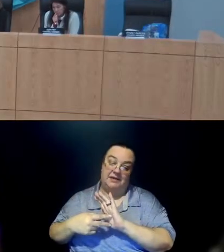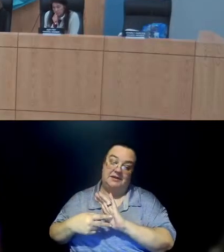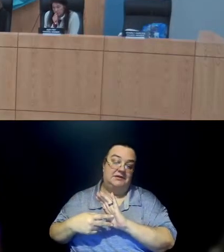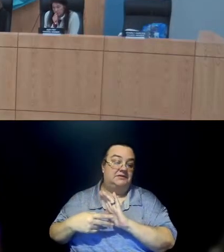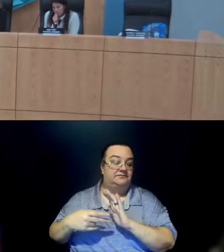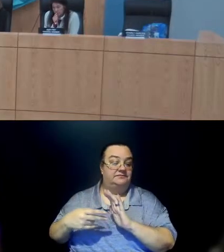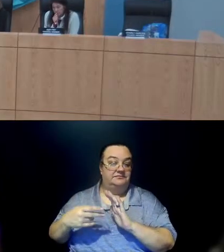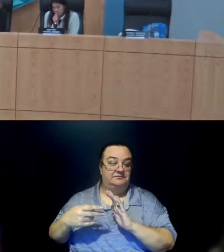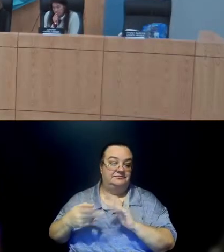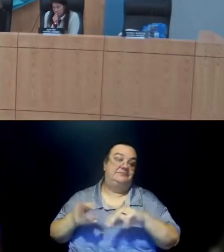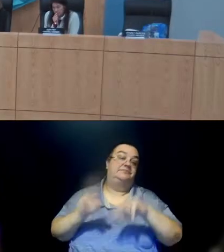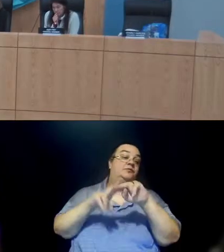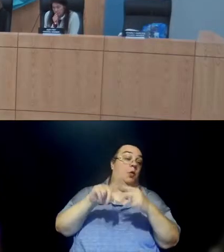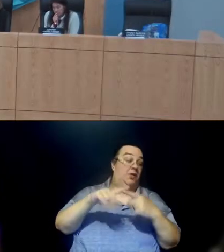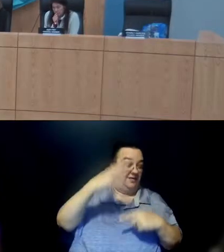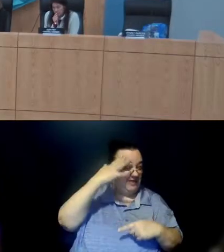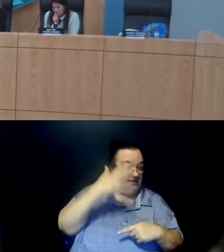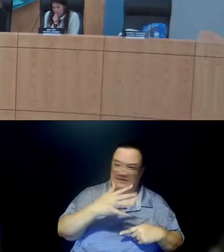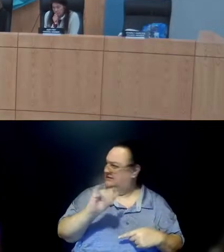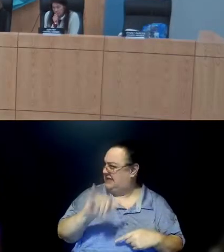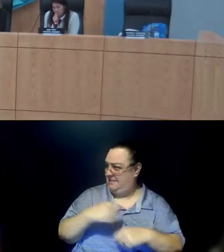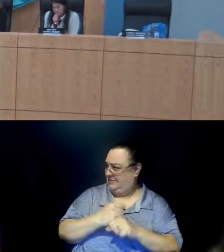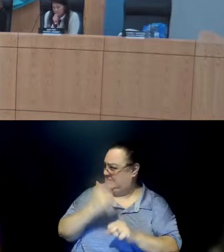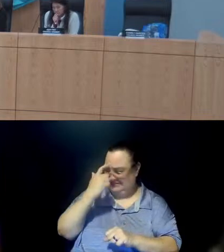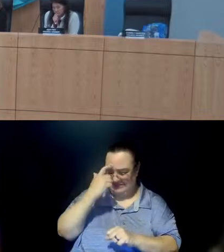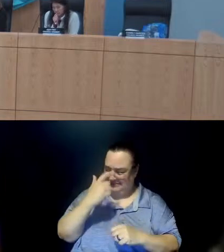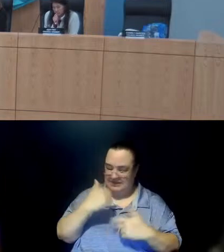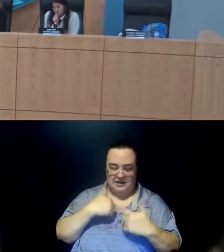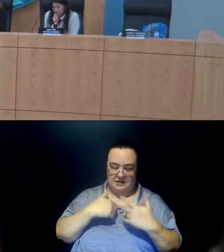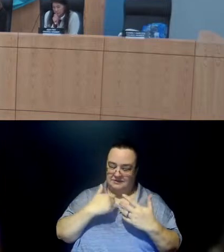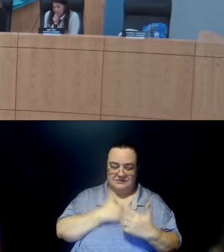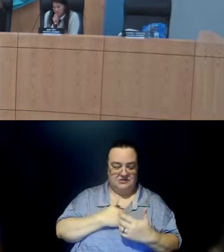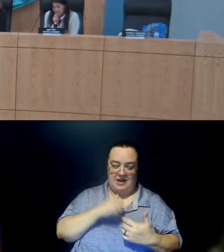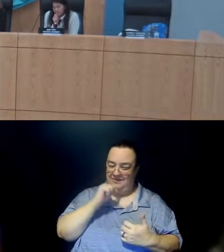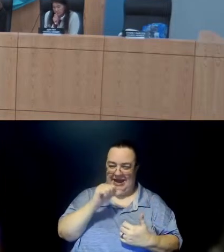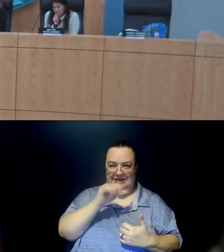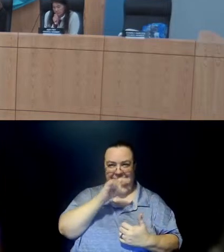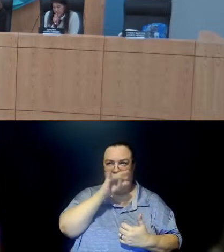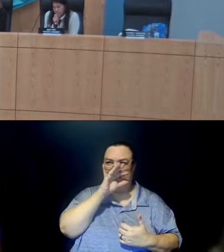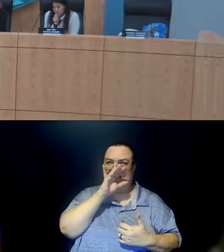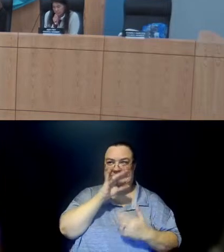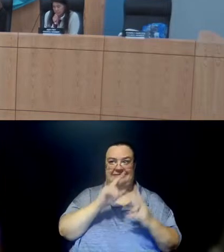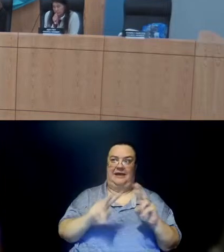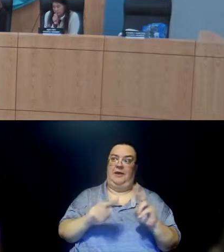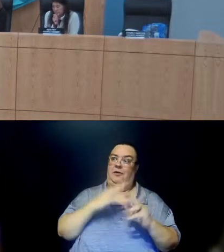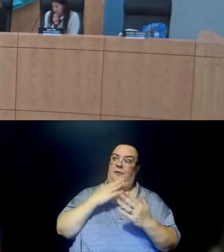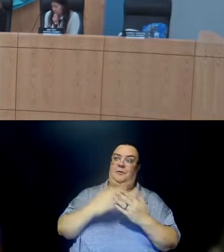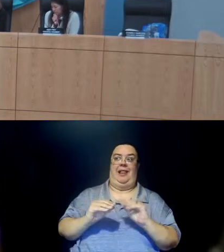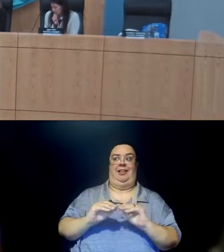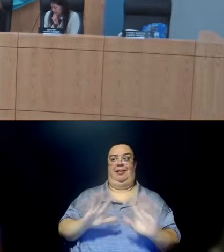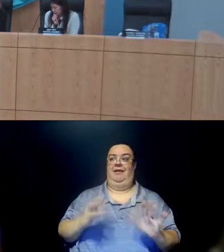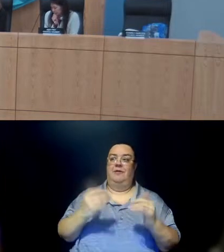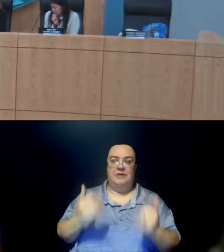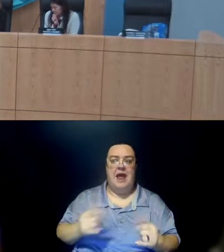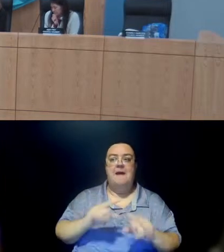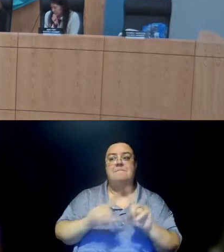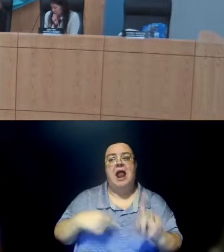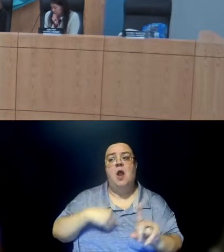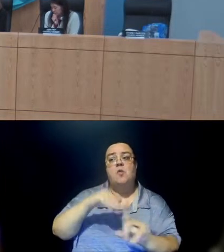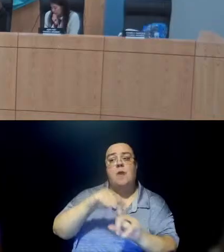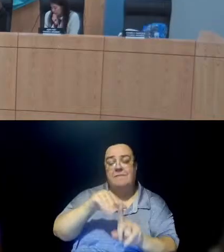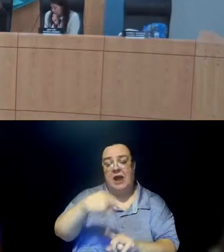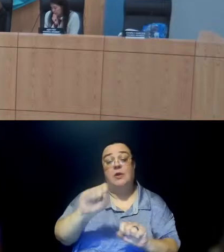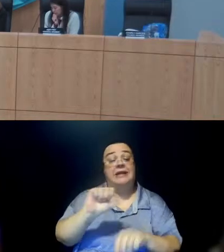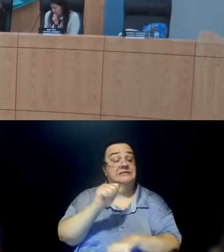going to 5 cents. Does that make sense? Yes. I'm sorry I'm not more articulate, but I'll just remind you, we can set the rate